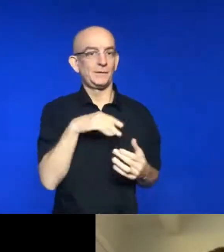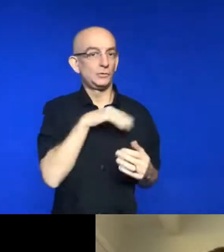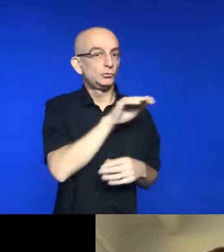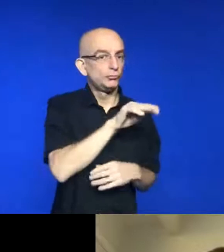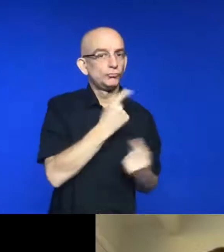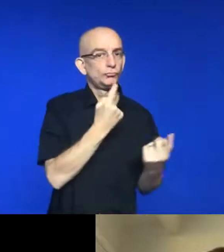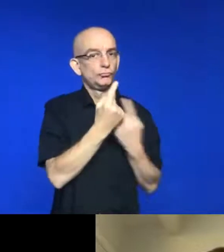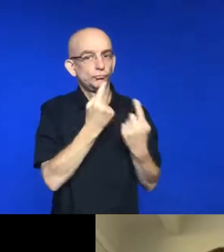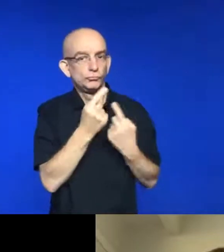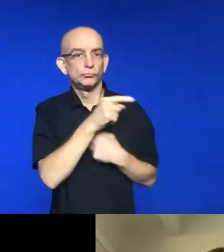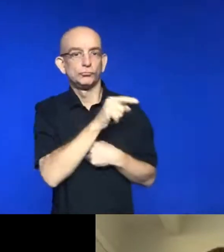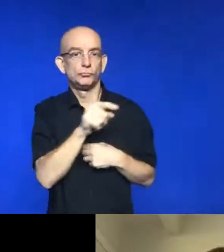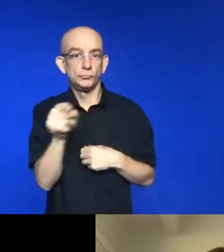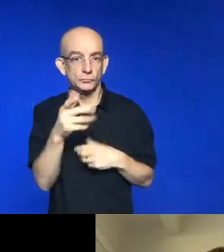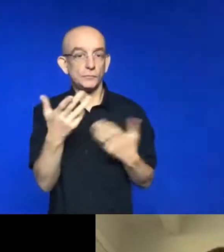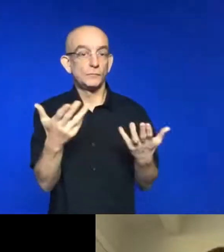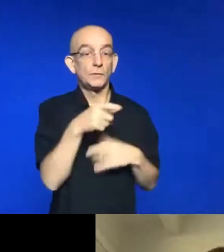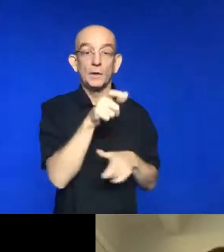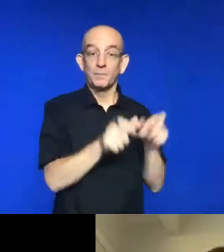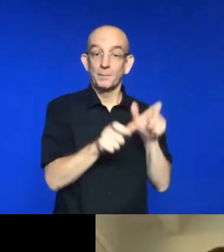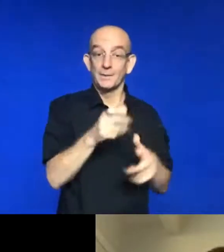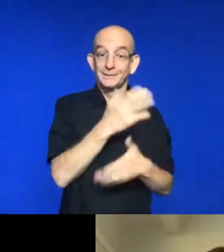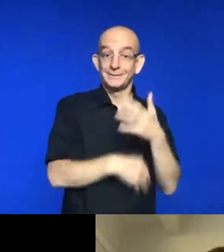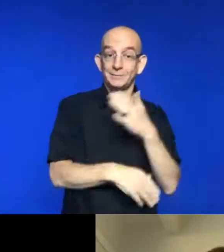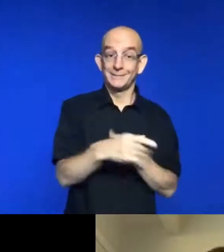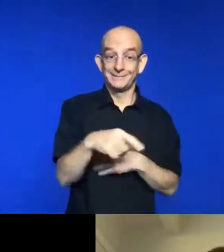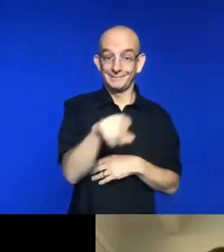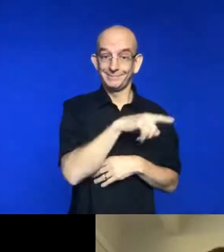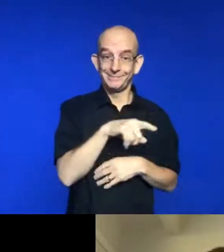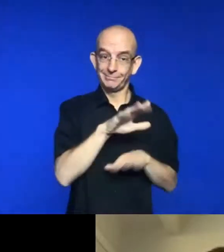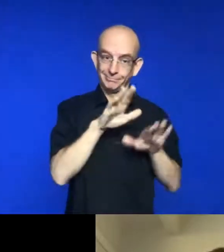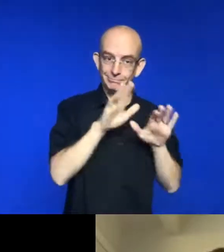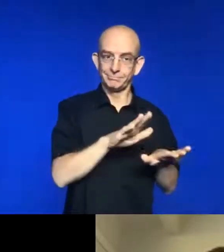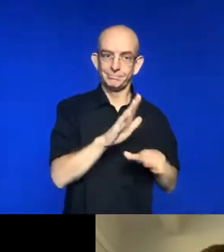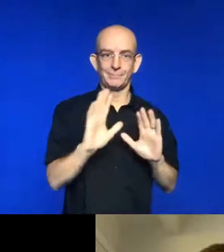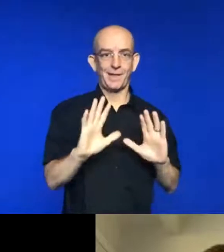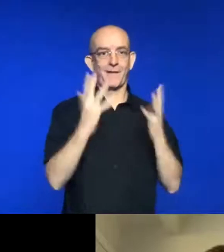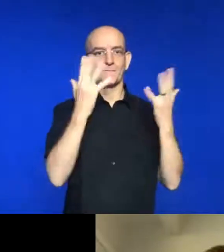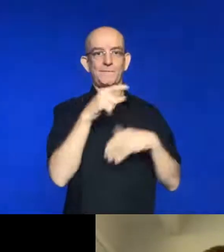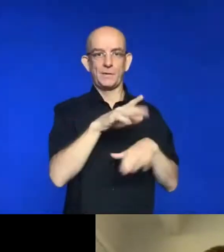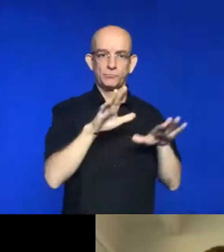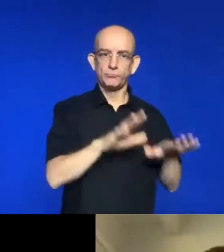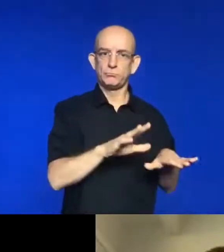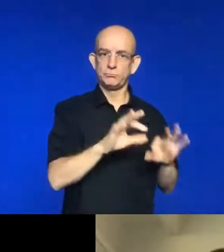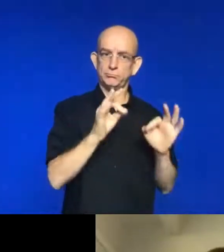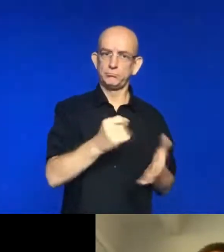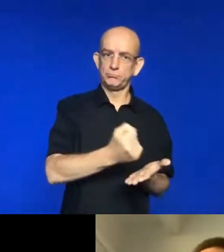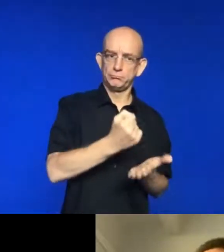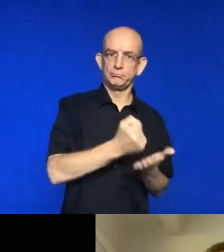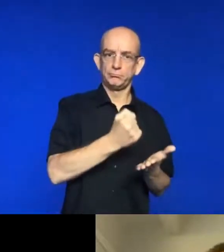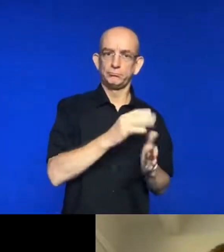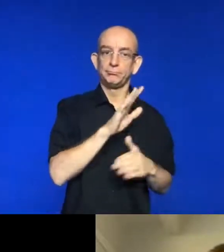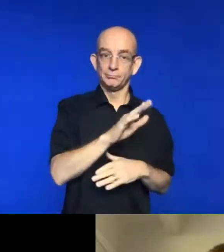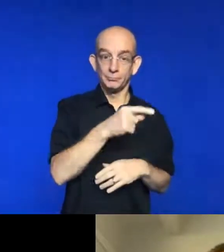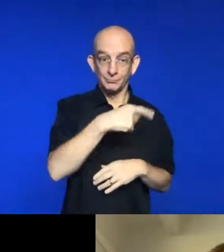of countries already do not, in most countries, they do not receive support from the social protection systems. So that I think